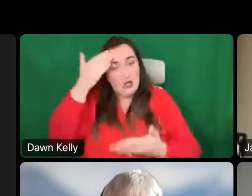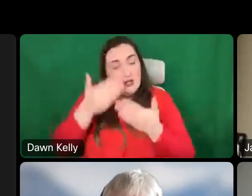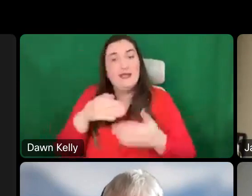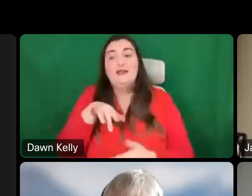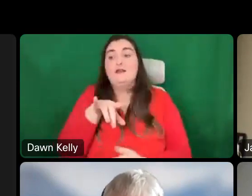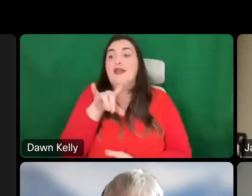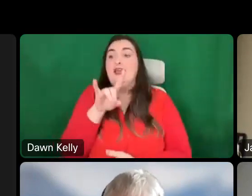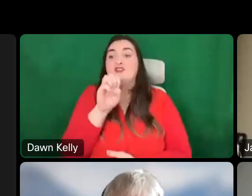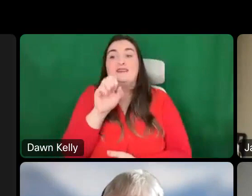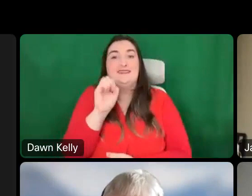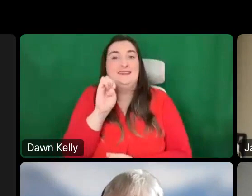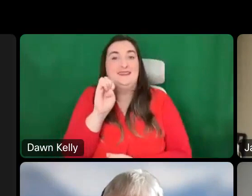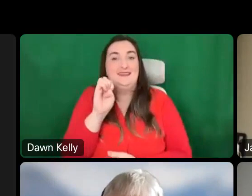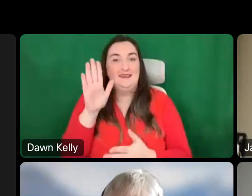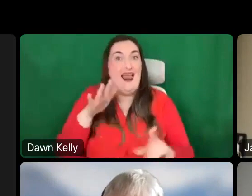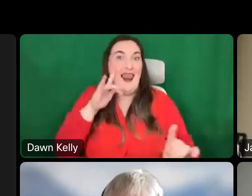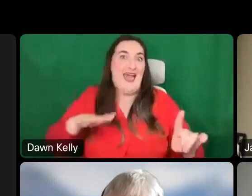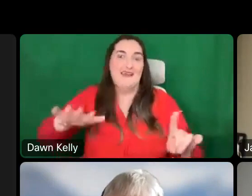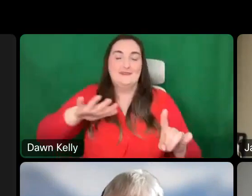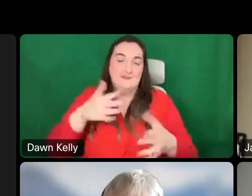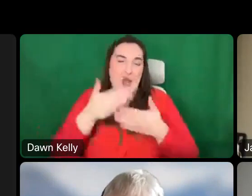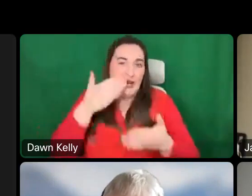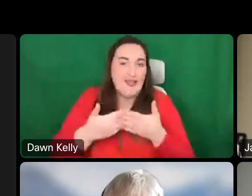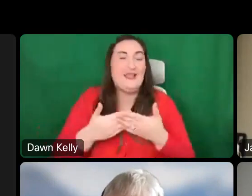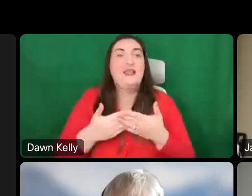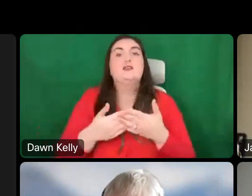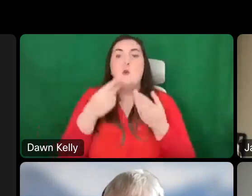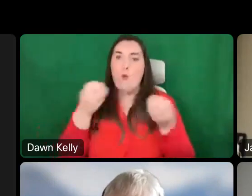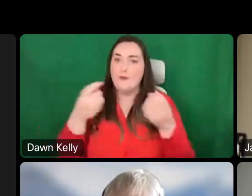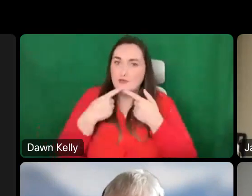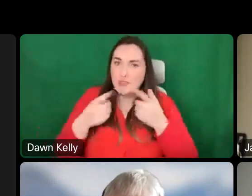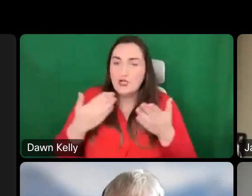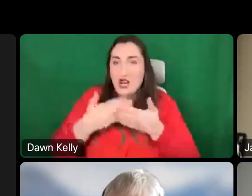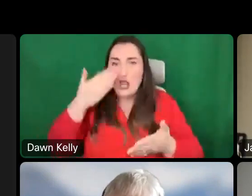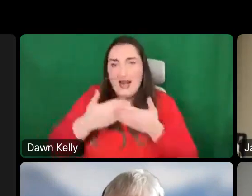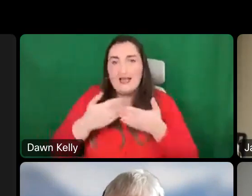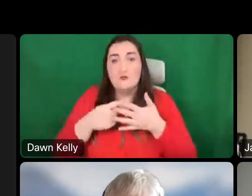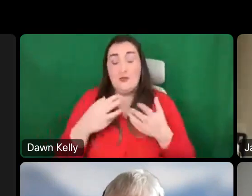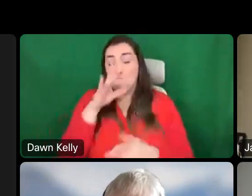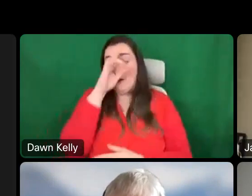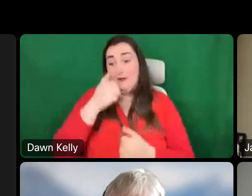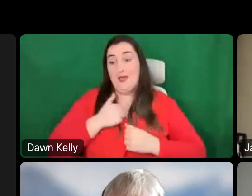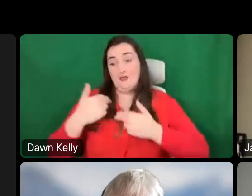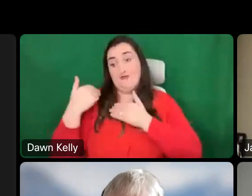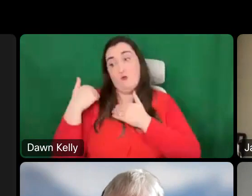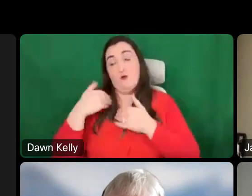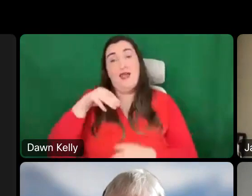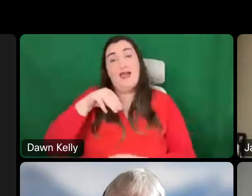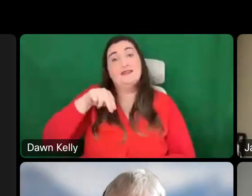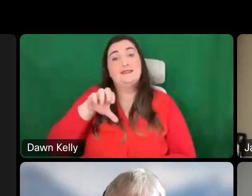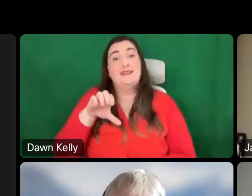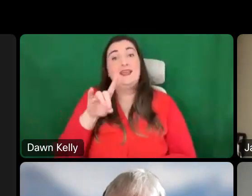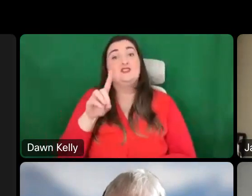land e-learning in relation to open disclosure as well. And I would hope in my role as the NCHE representative with the